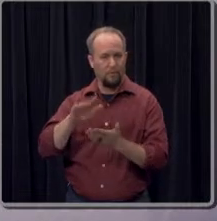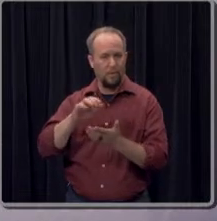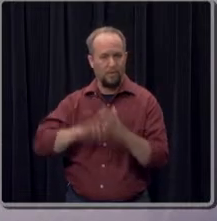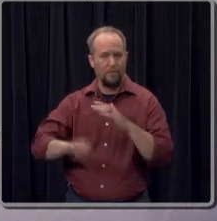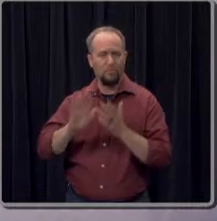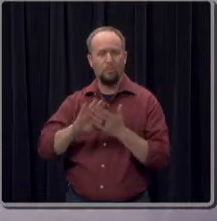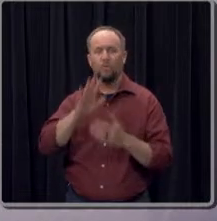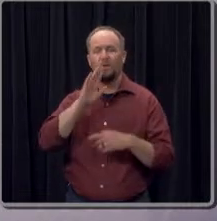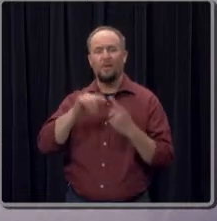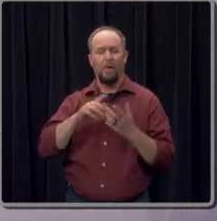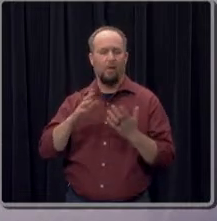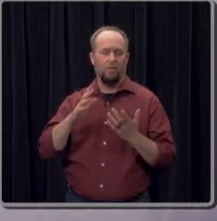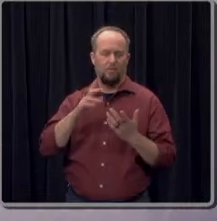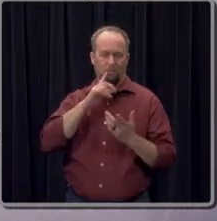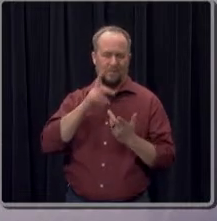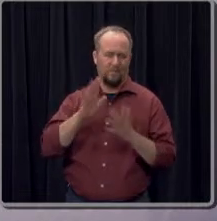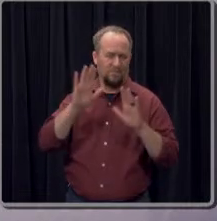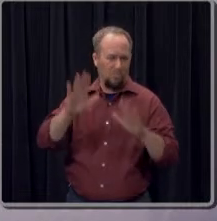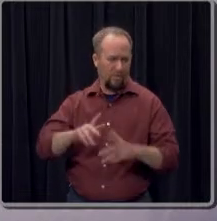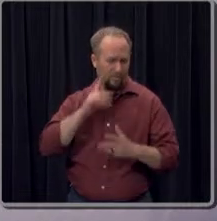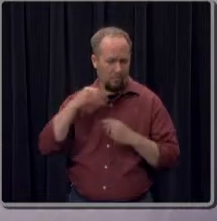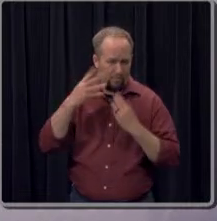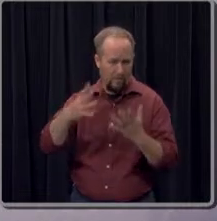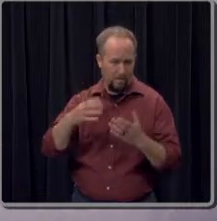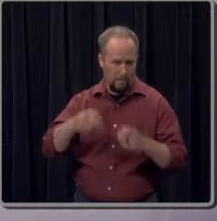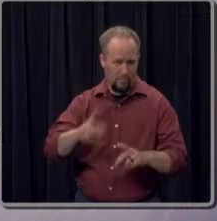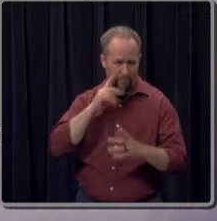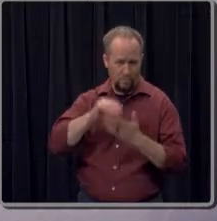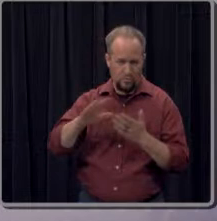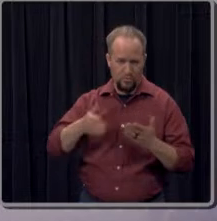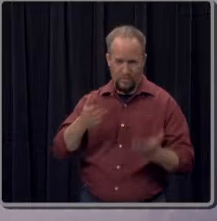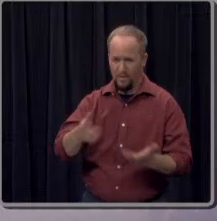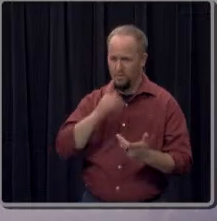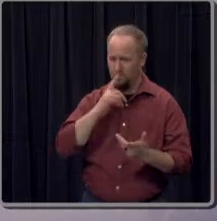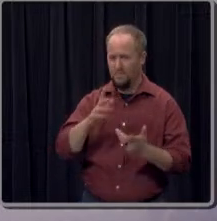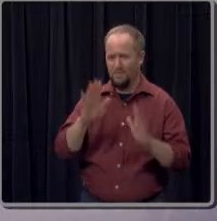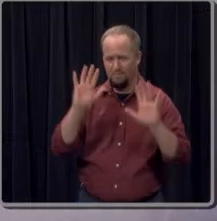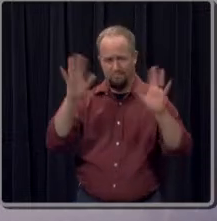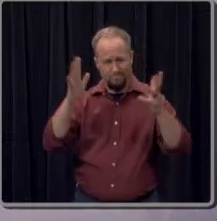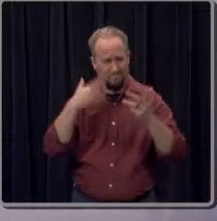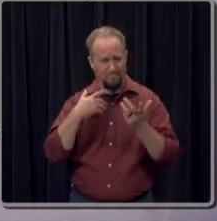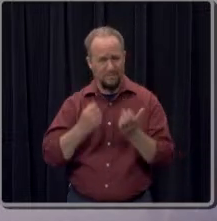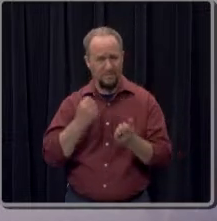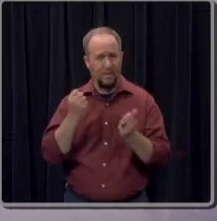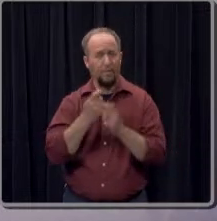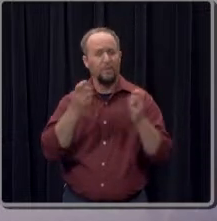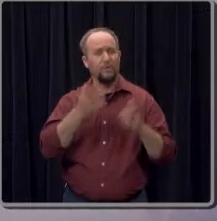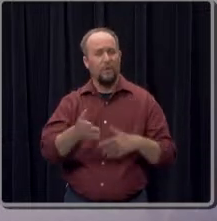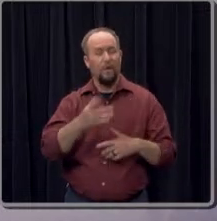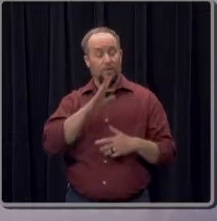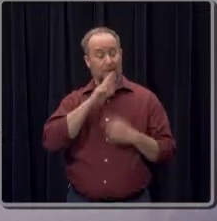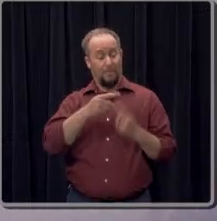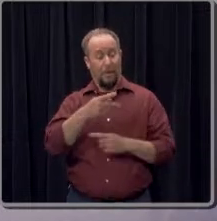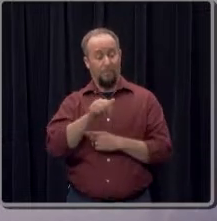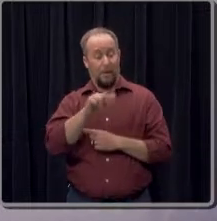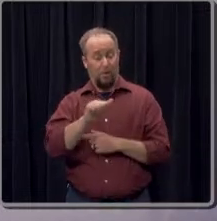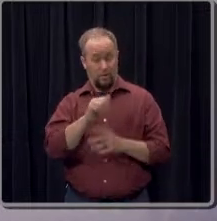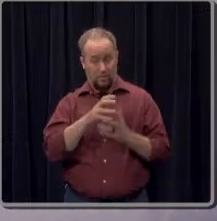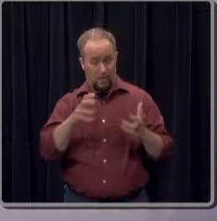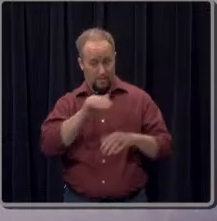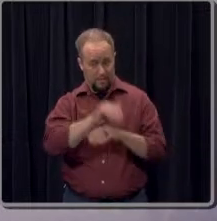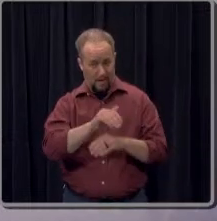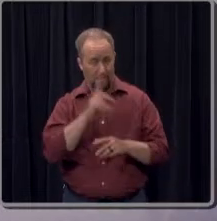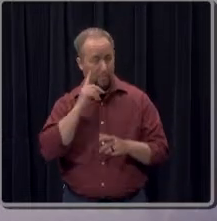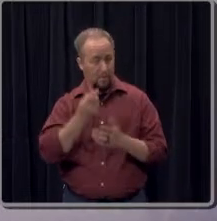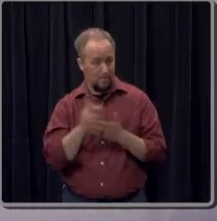has been for providing opportunities for students there. So a tremendous celebration there. We've talked about Paris quite a bit tonight, but last